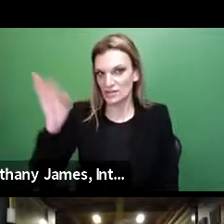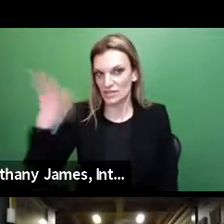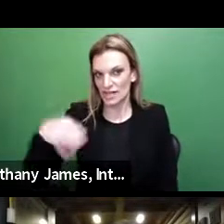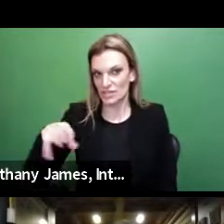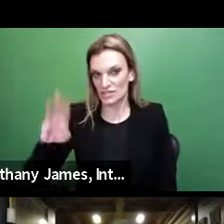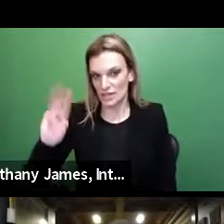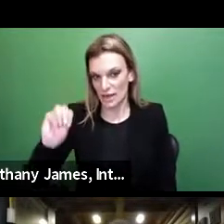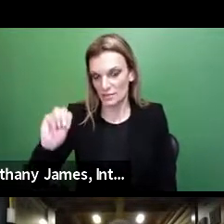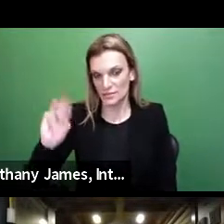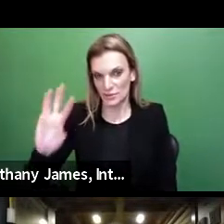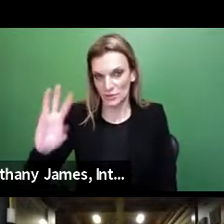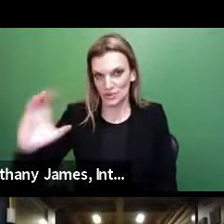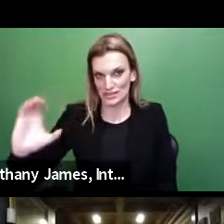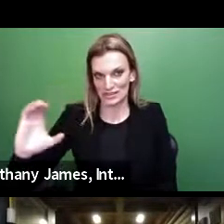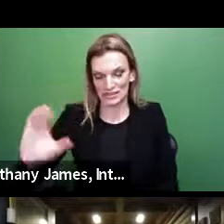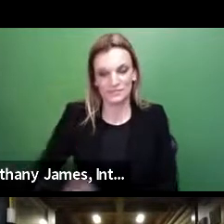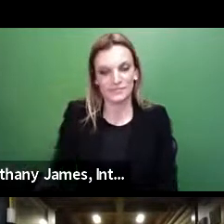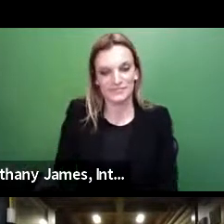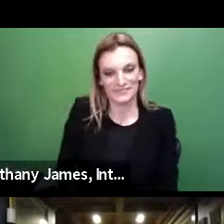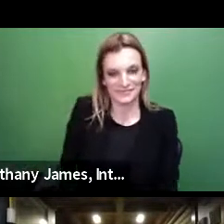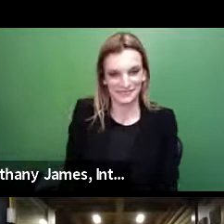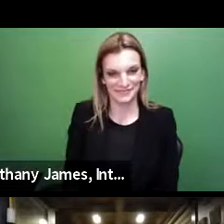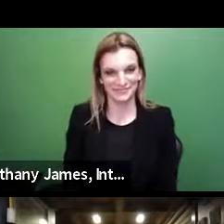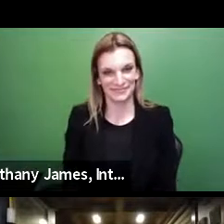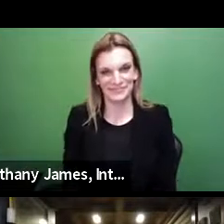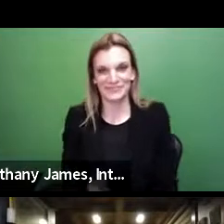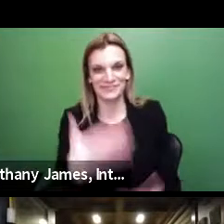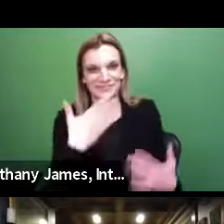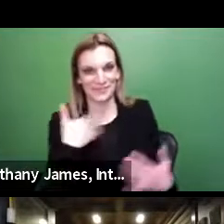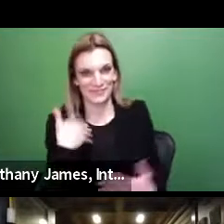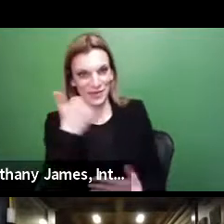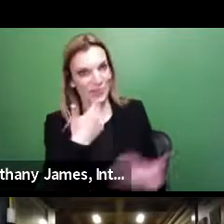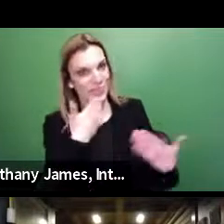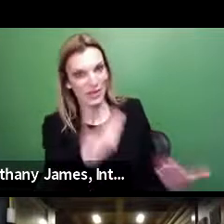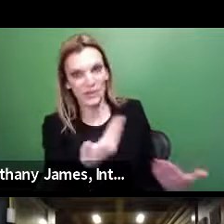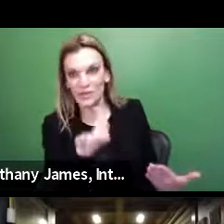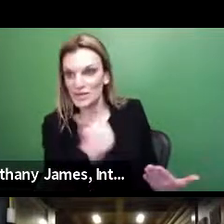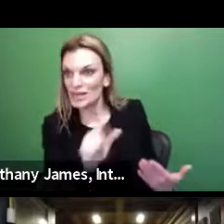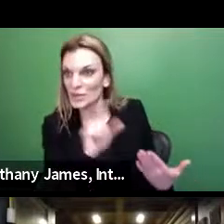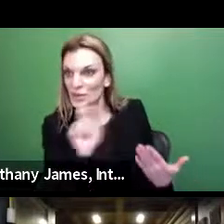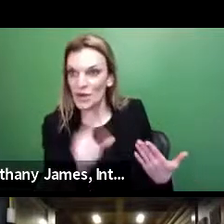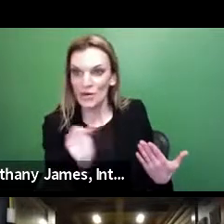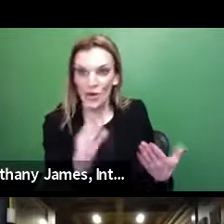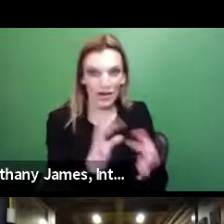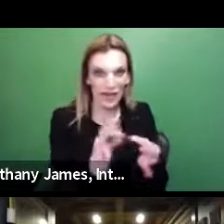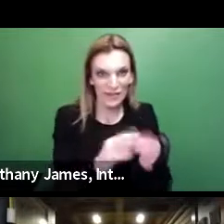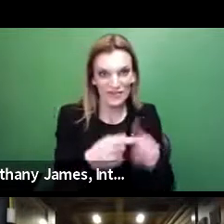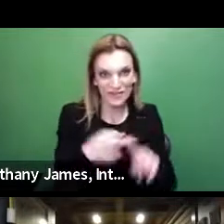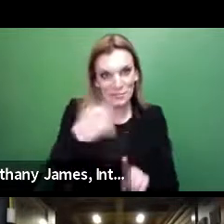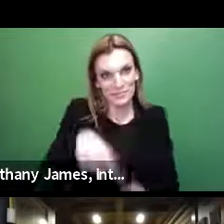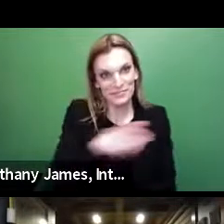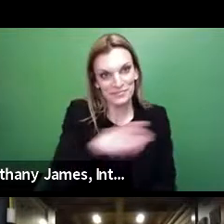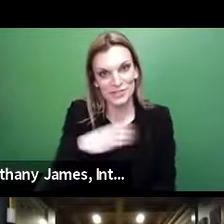michigan.gov/MWC. Thank you, Ms. Garrett. Any questions or comments from commissioners?